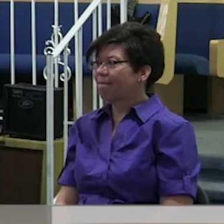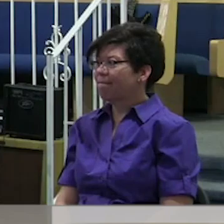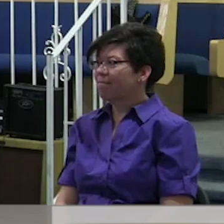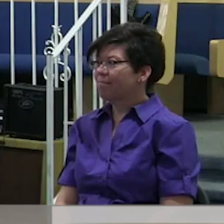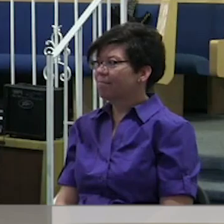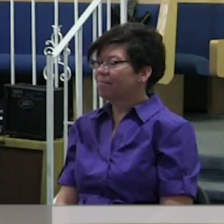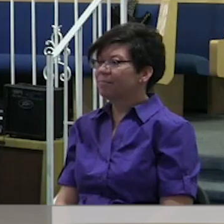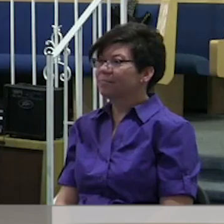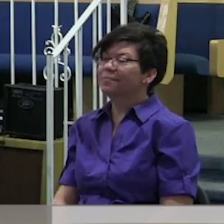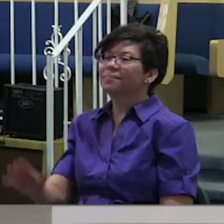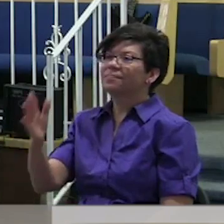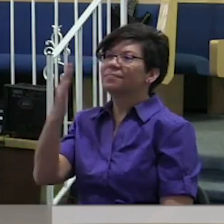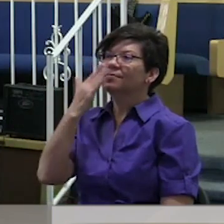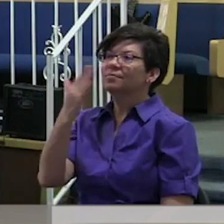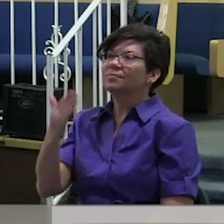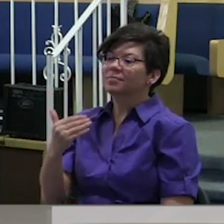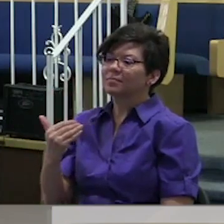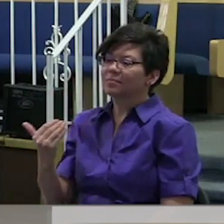It's good to have